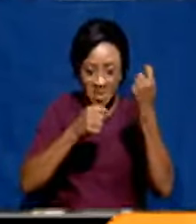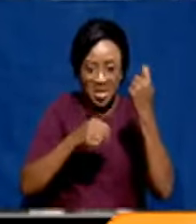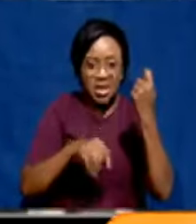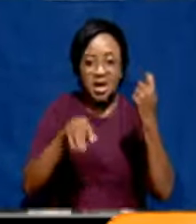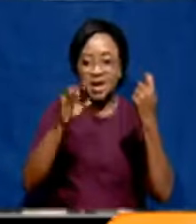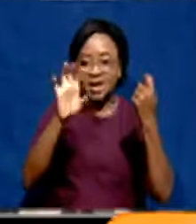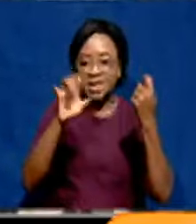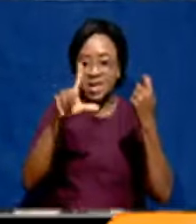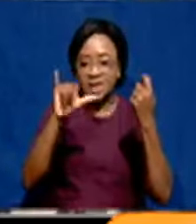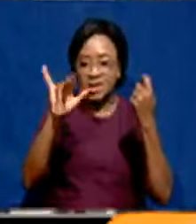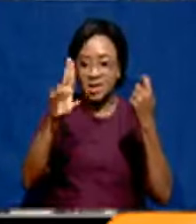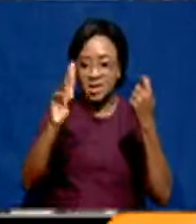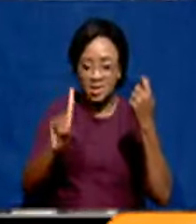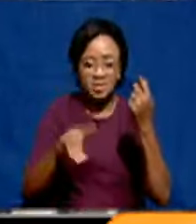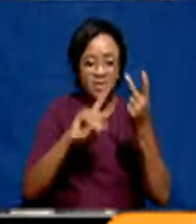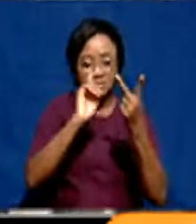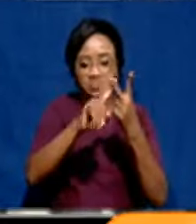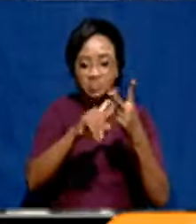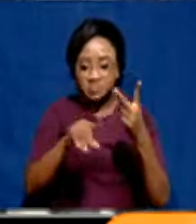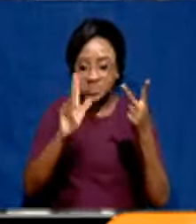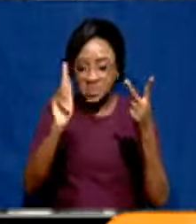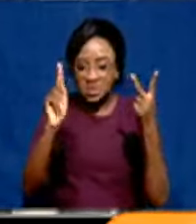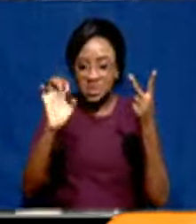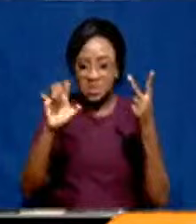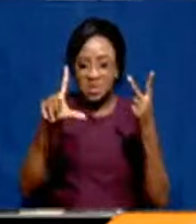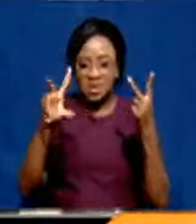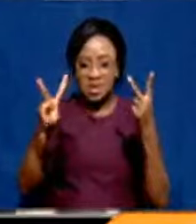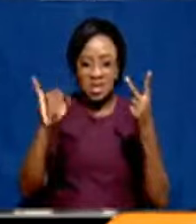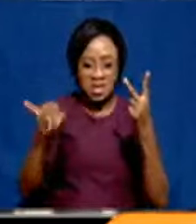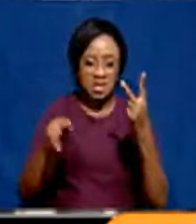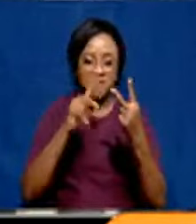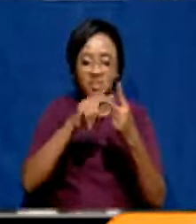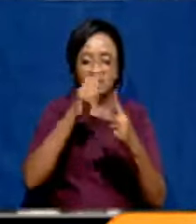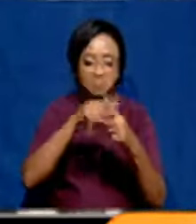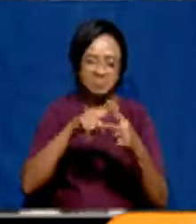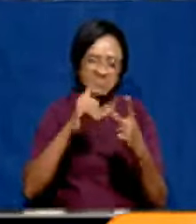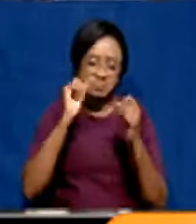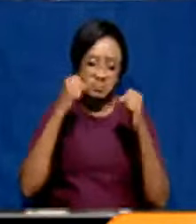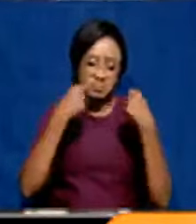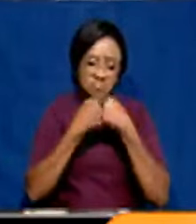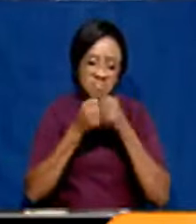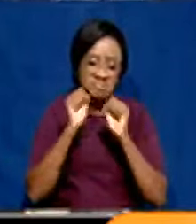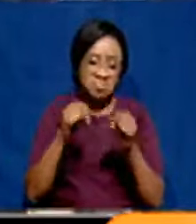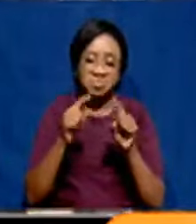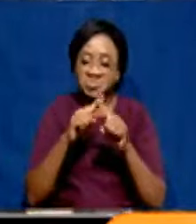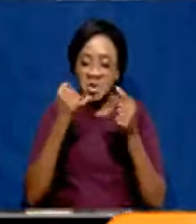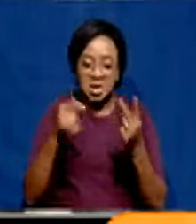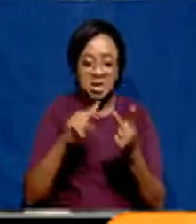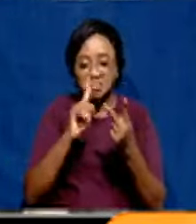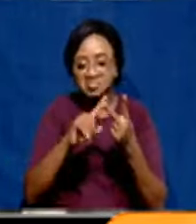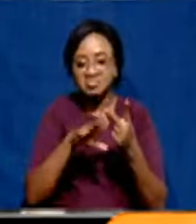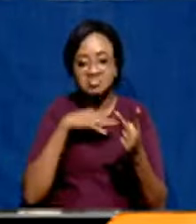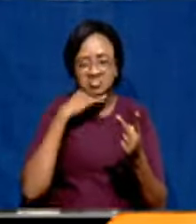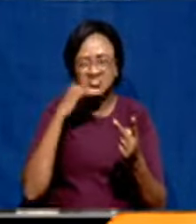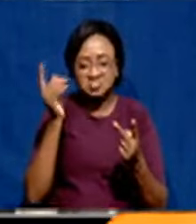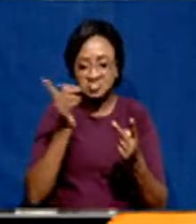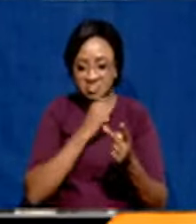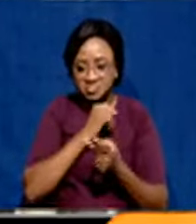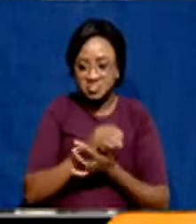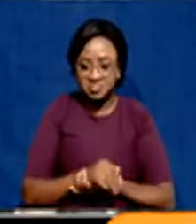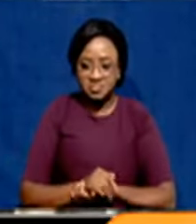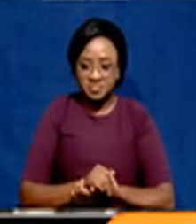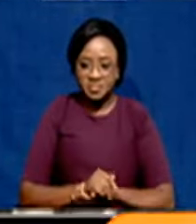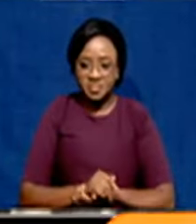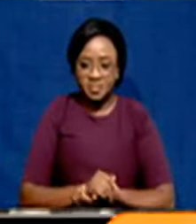times, and the guy who was going to take the crown from the greatest of all times, Yvonne. And that he was able to do that at just the